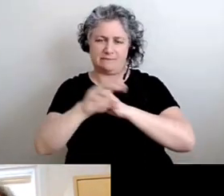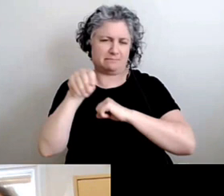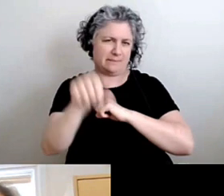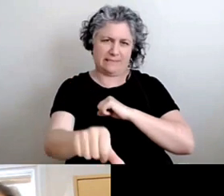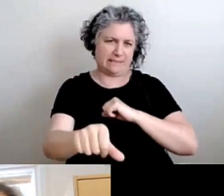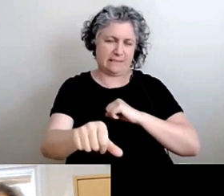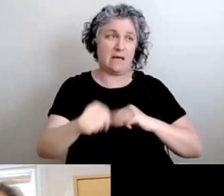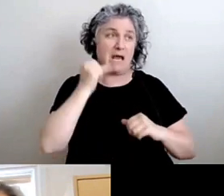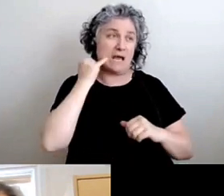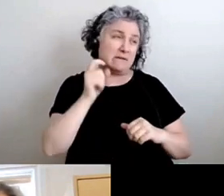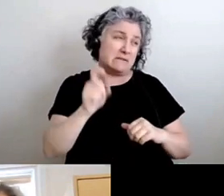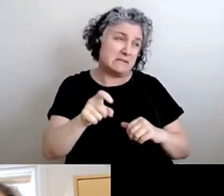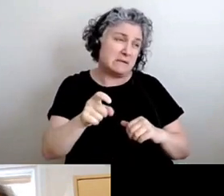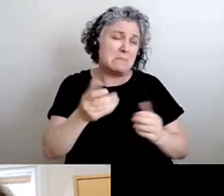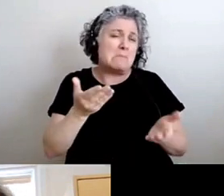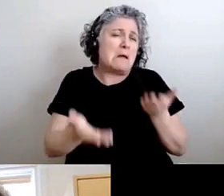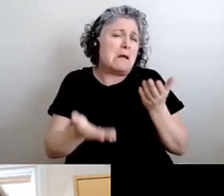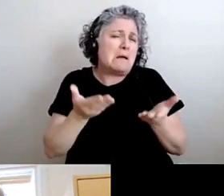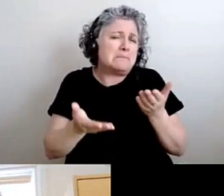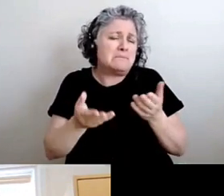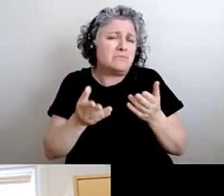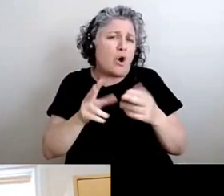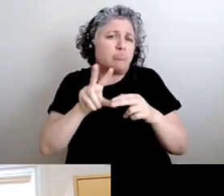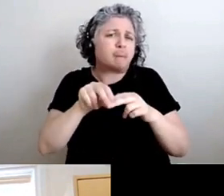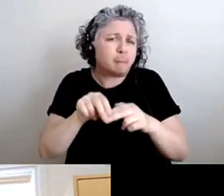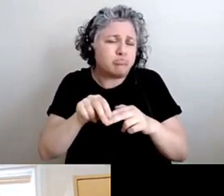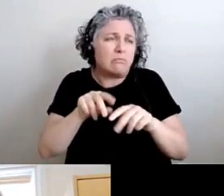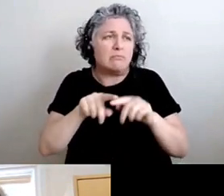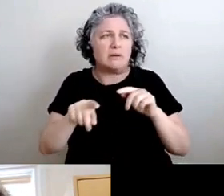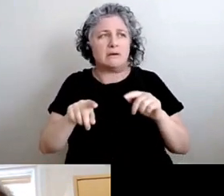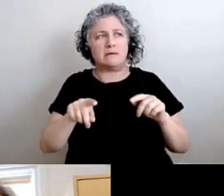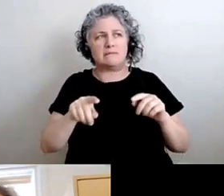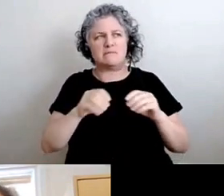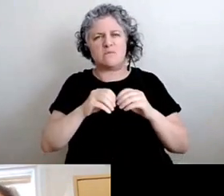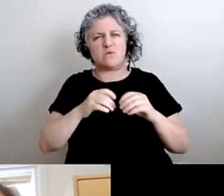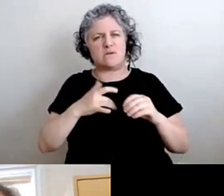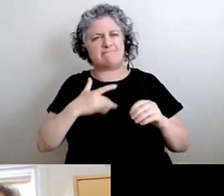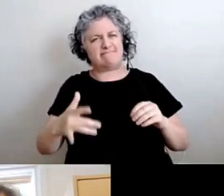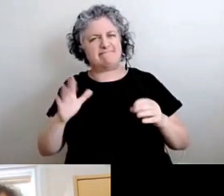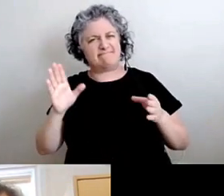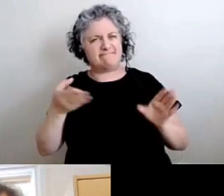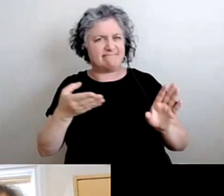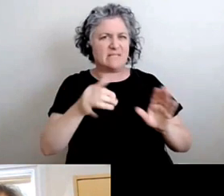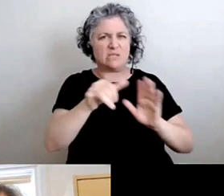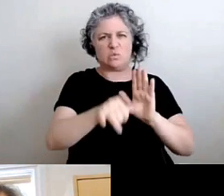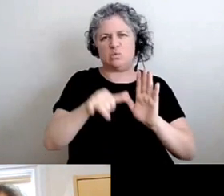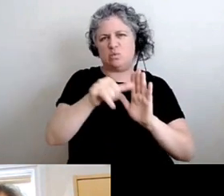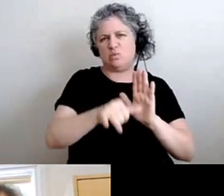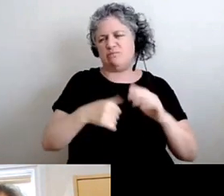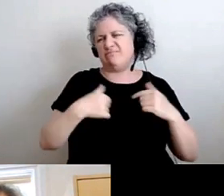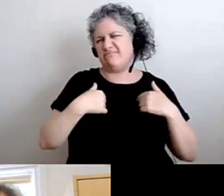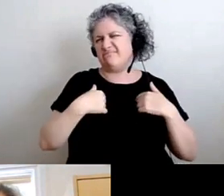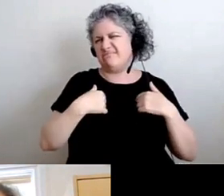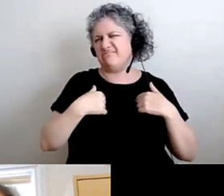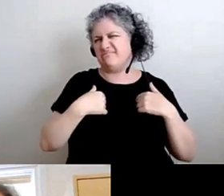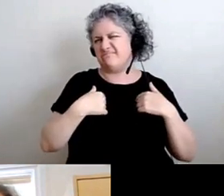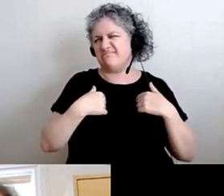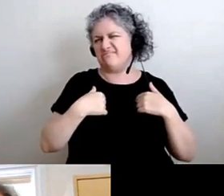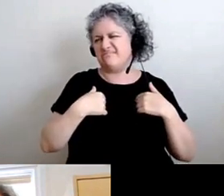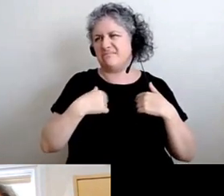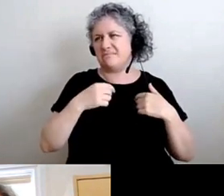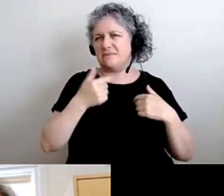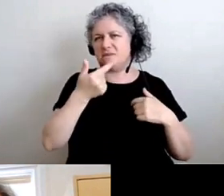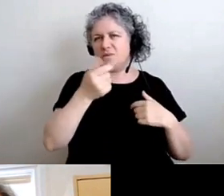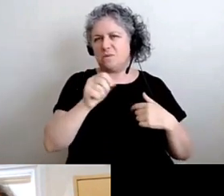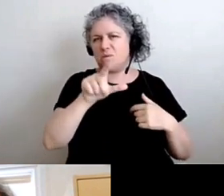if we needed to, we might, but I'm more liable to go with YouTube and the